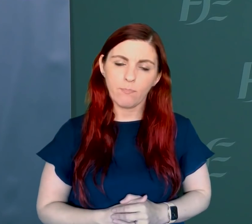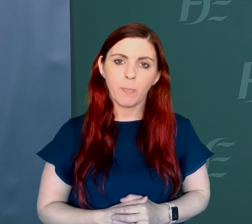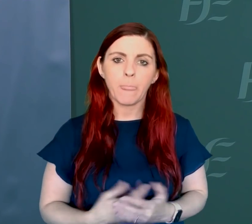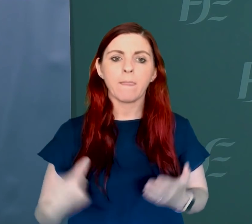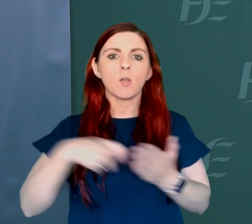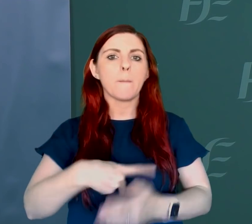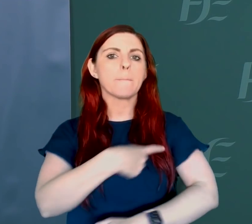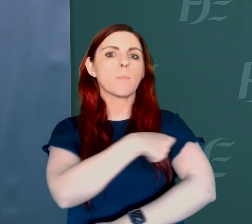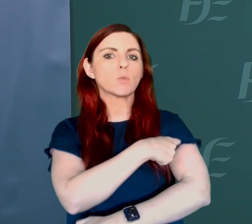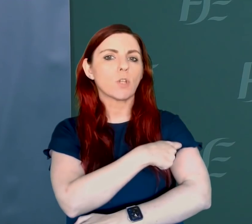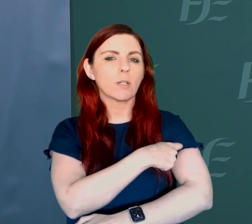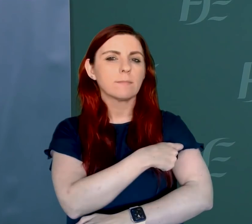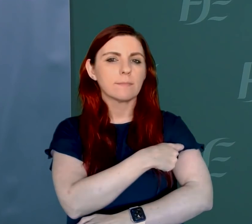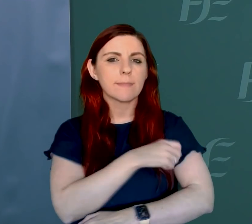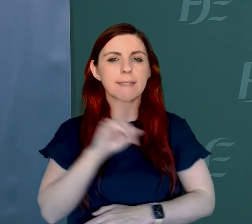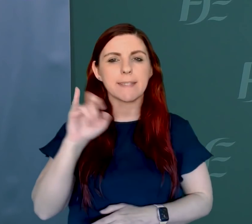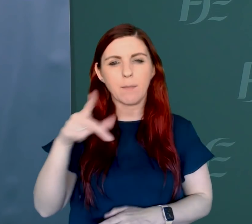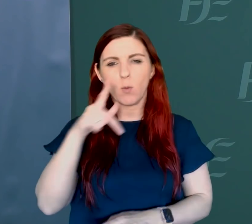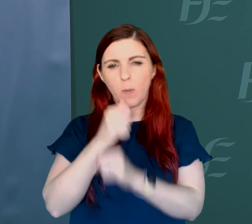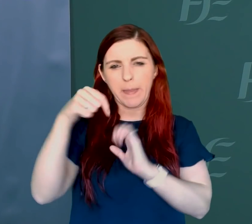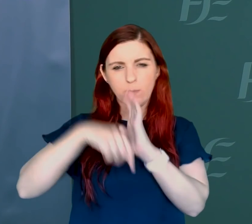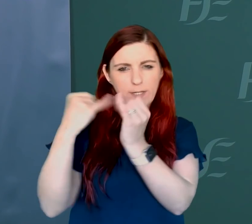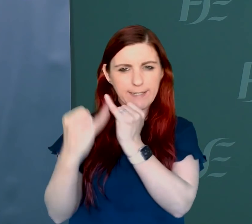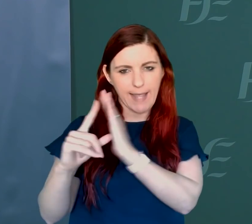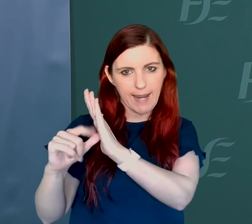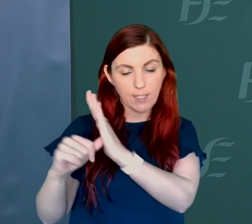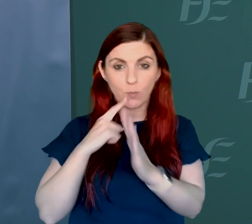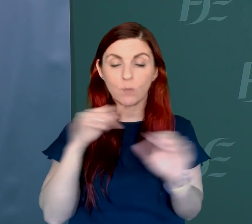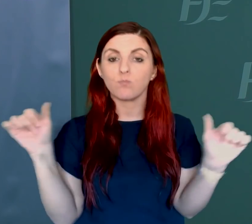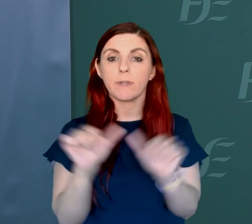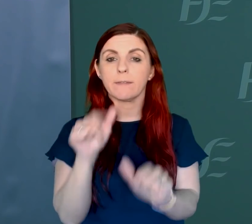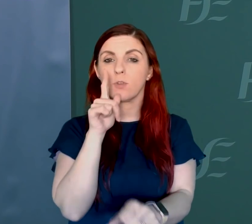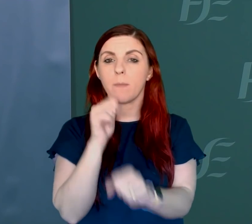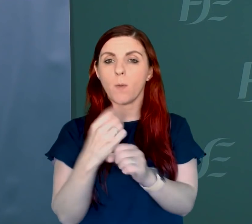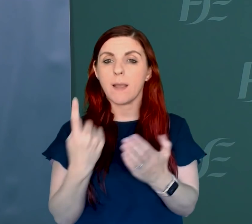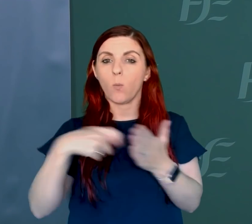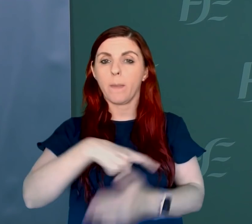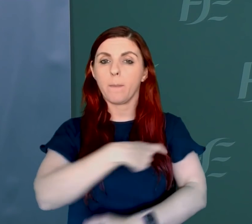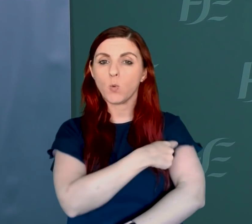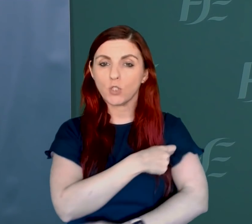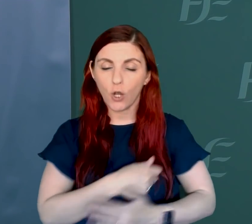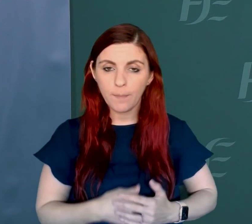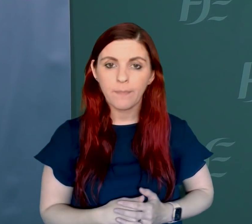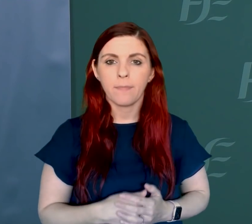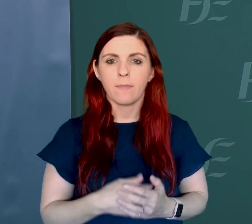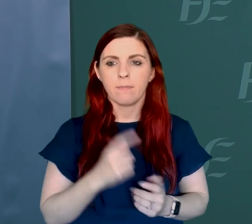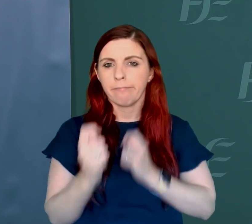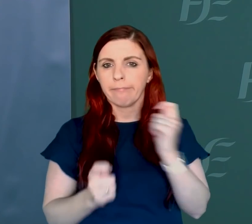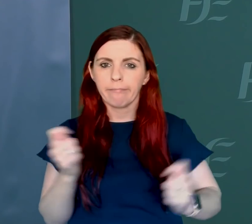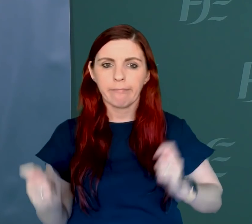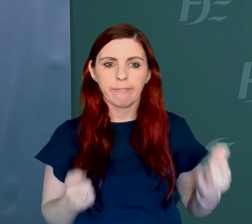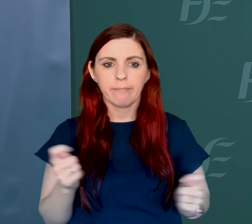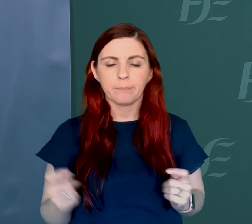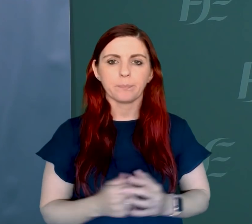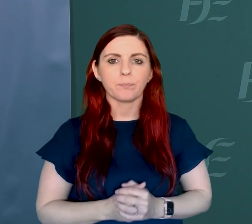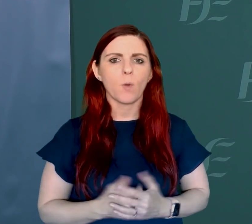vaccines, very briefly, we'll come to further detail on this later, but just to set out what we are doing in terms of rollout of vaccine, of